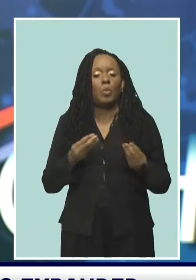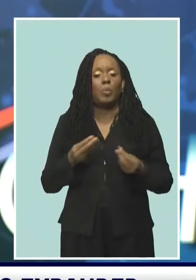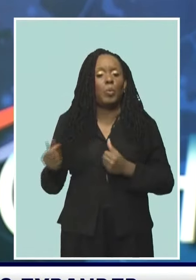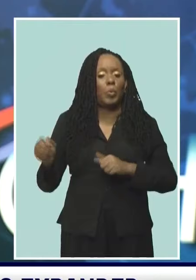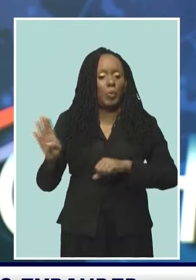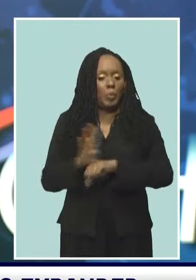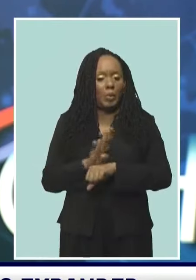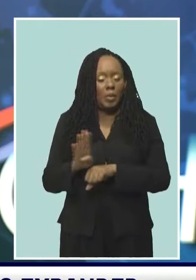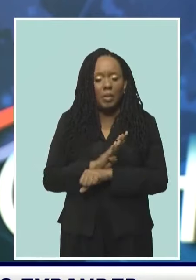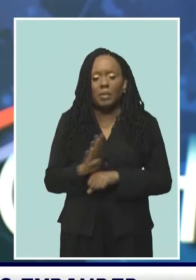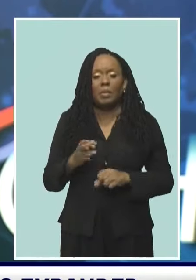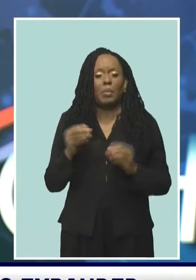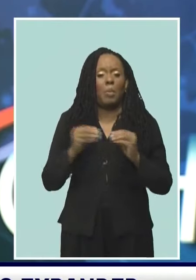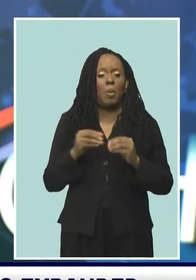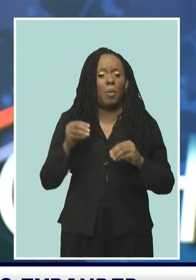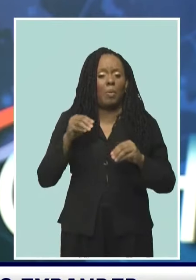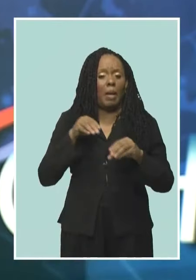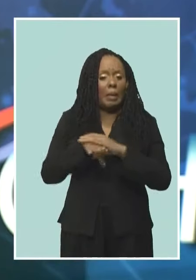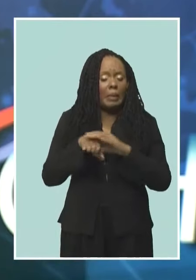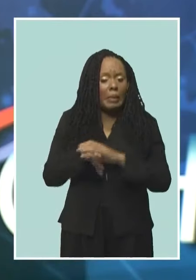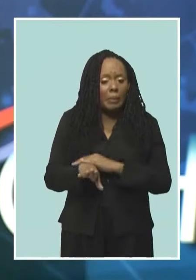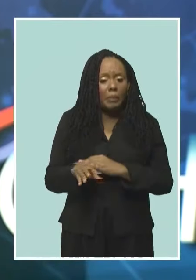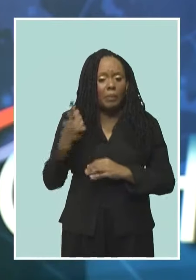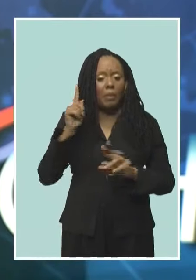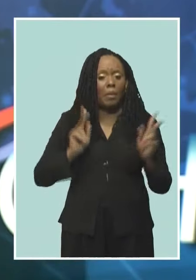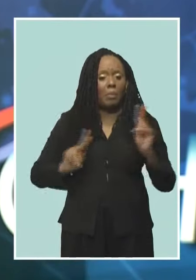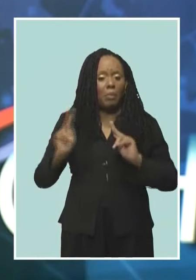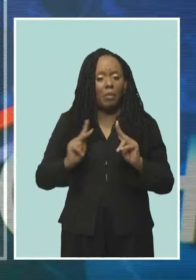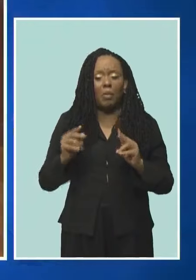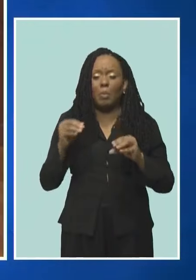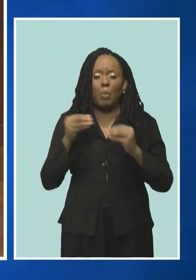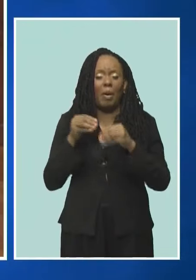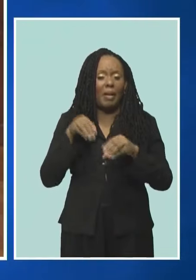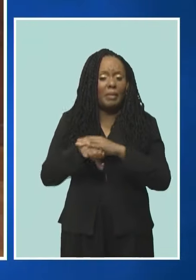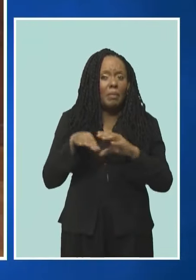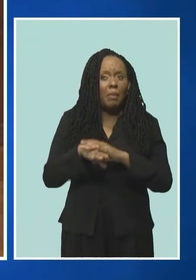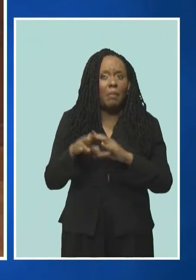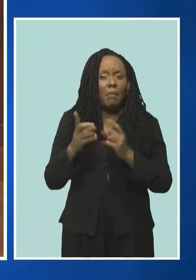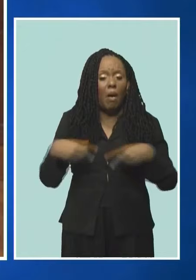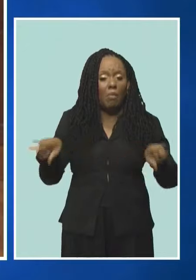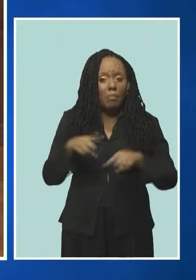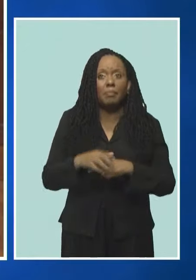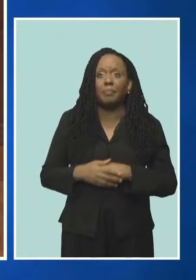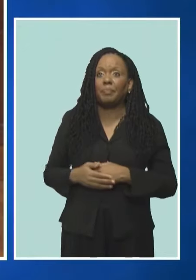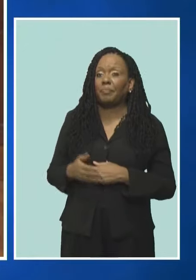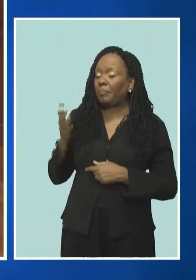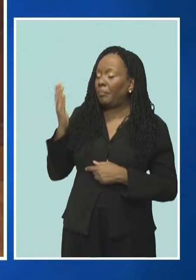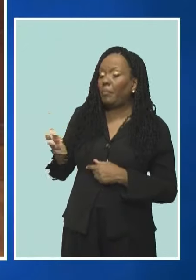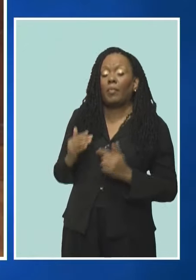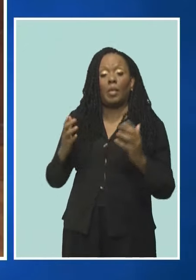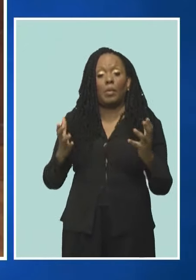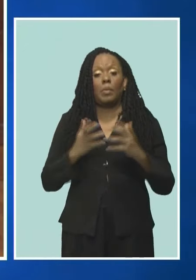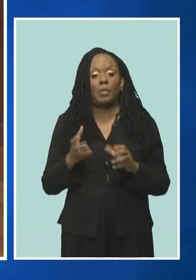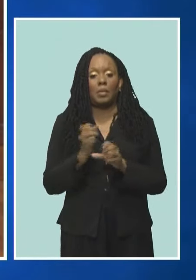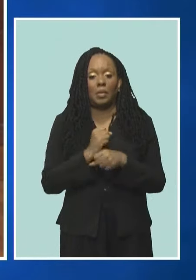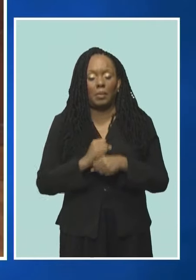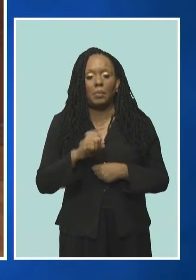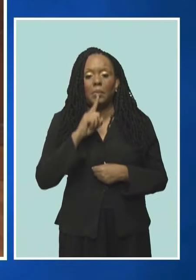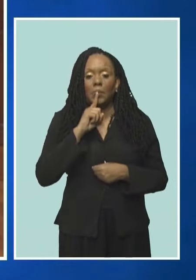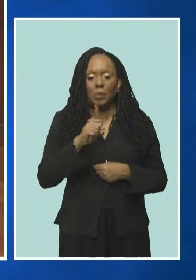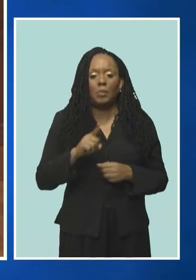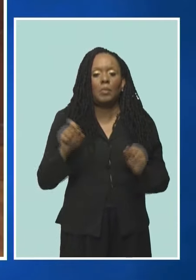making services more accessible to the public. It establishes a training regime that ensures that they're able to function at the